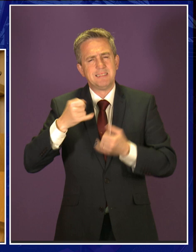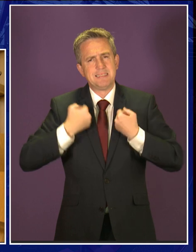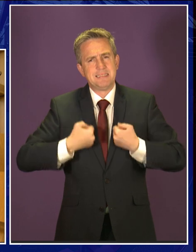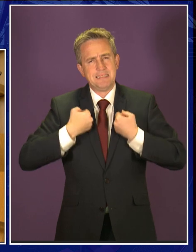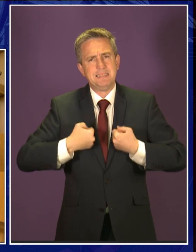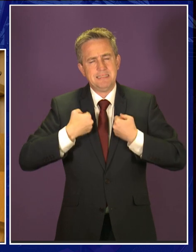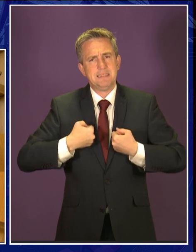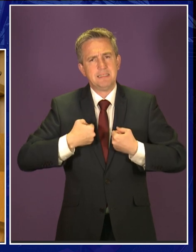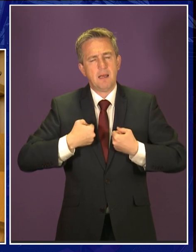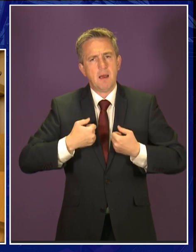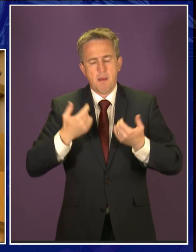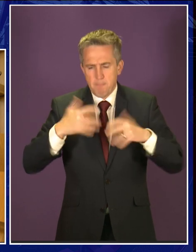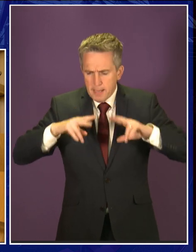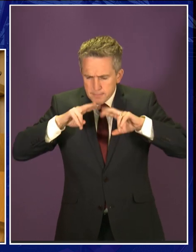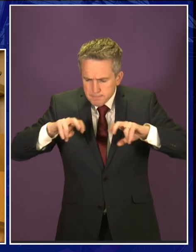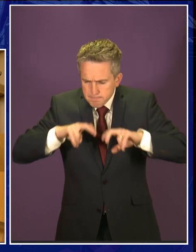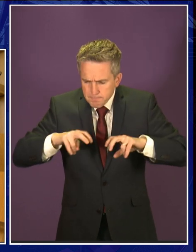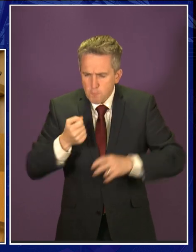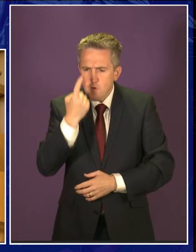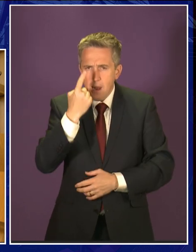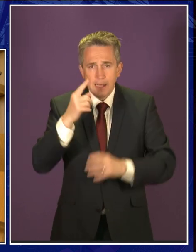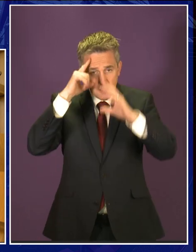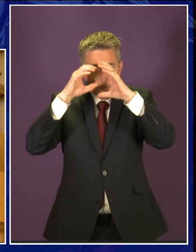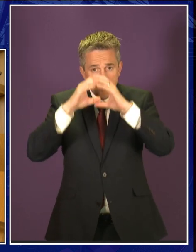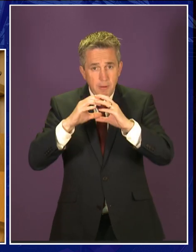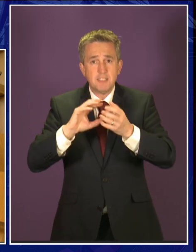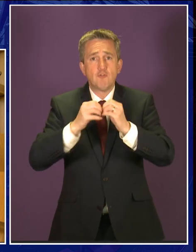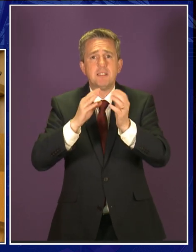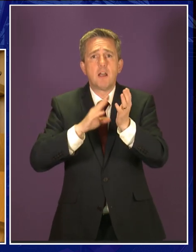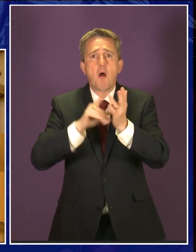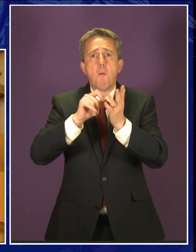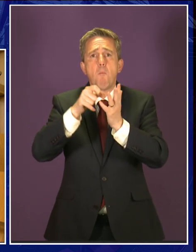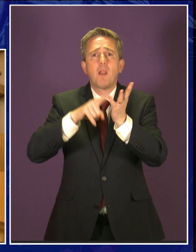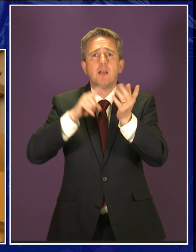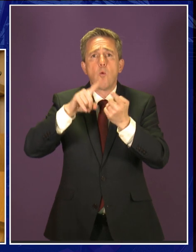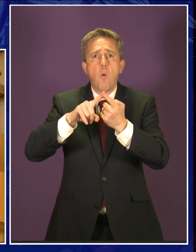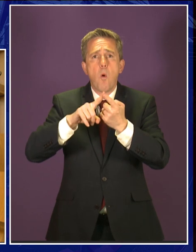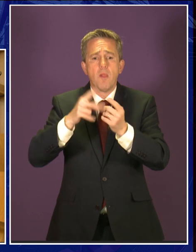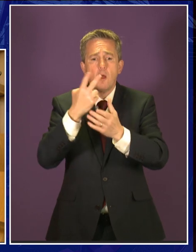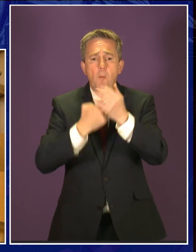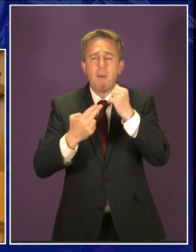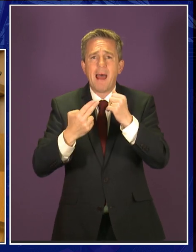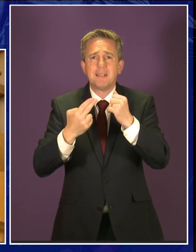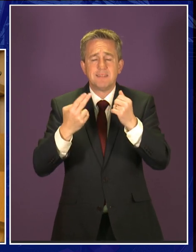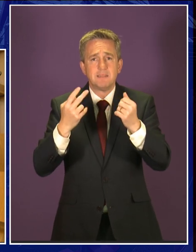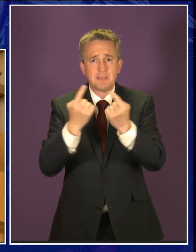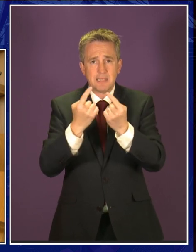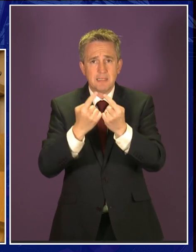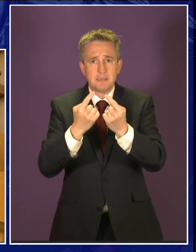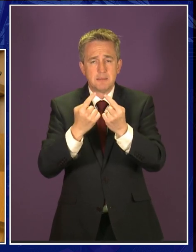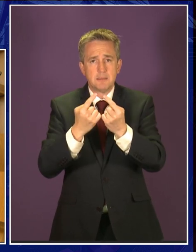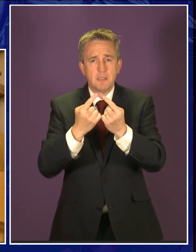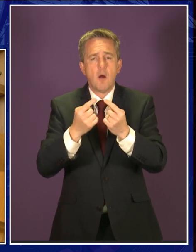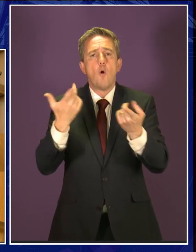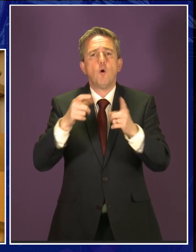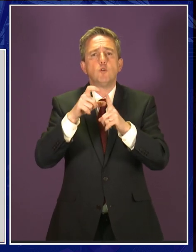to see how the brain has created one molecule that binds these two worlds together. And that molecule is called